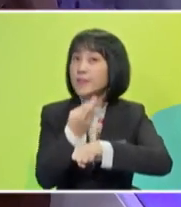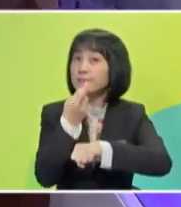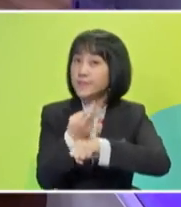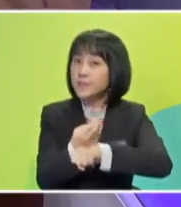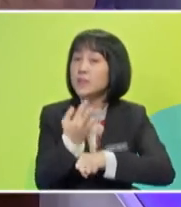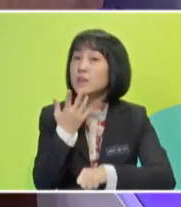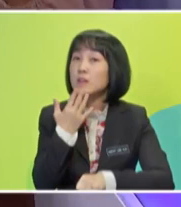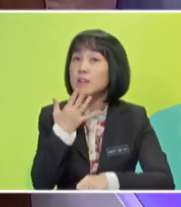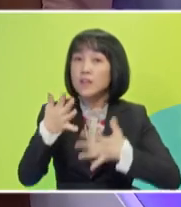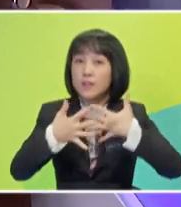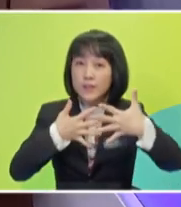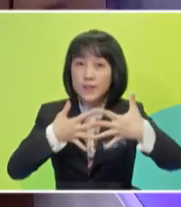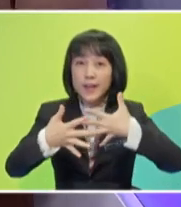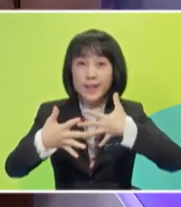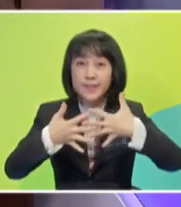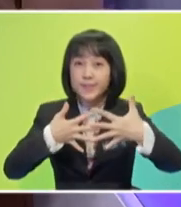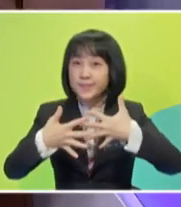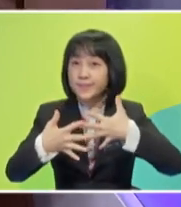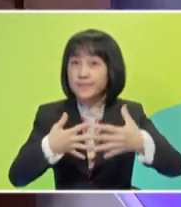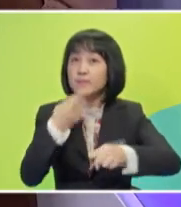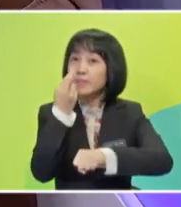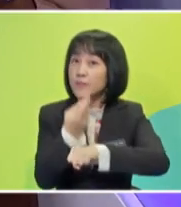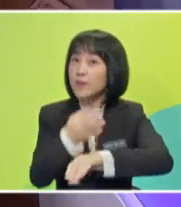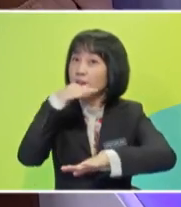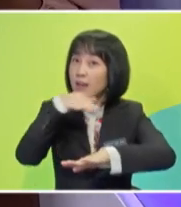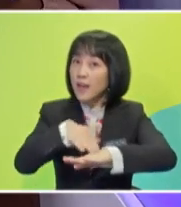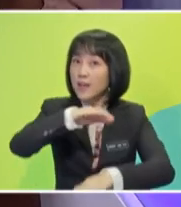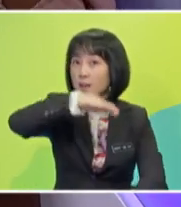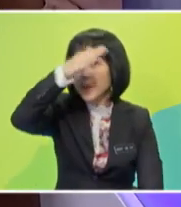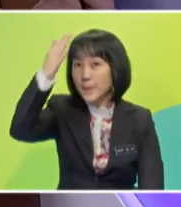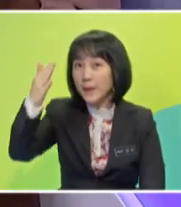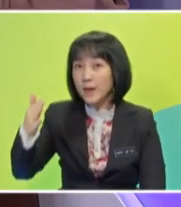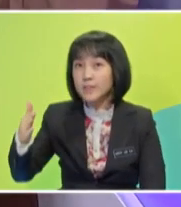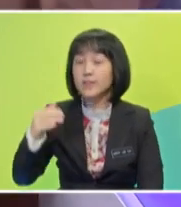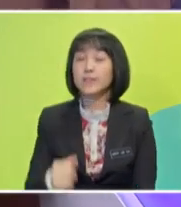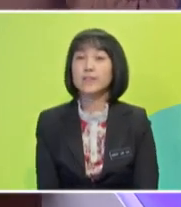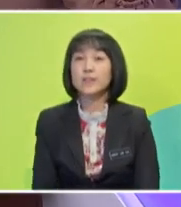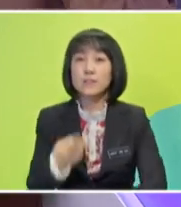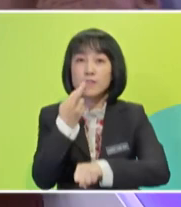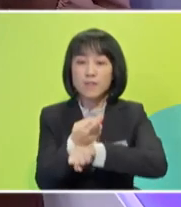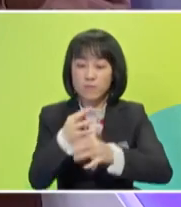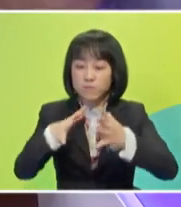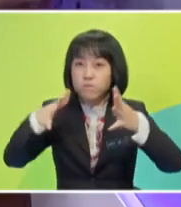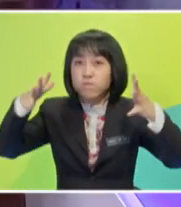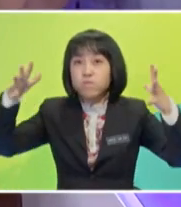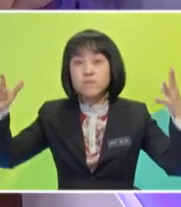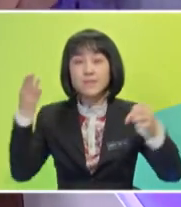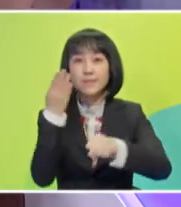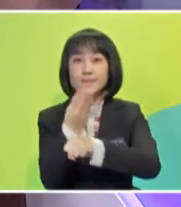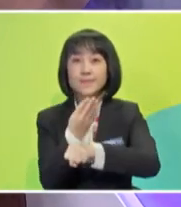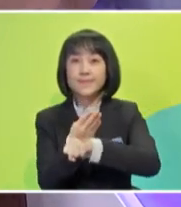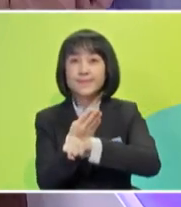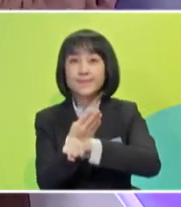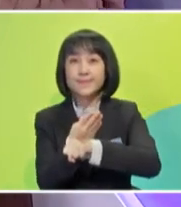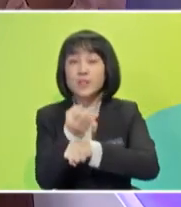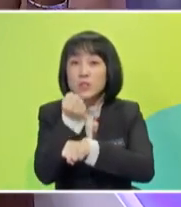in grey, rocks at the mountain. So rocks are basically very, very big stones. So stones are very